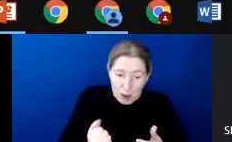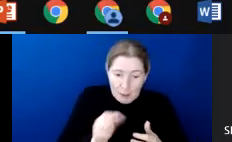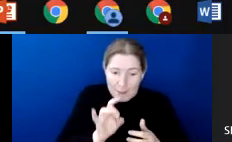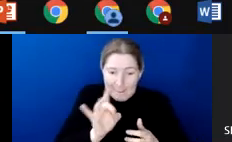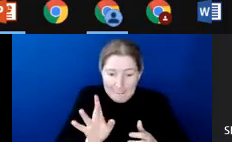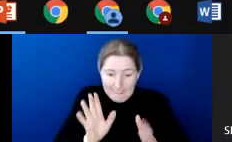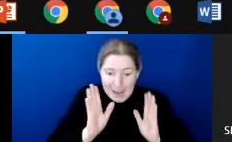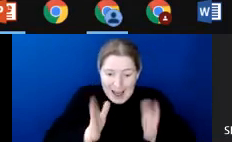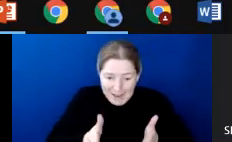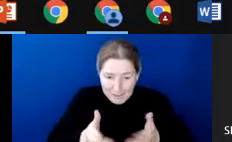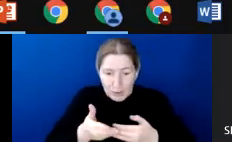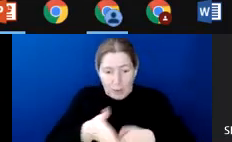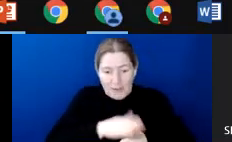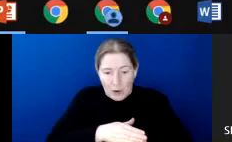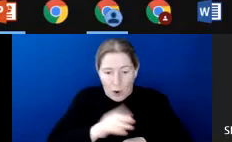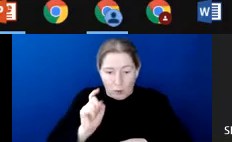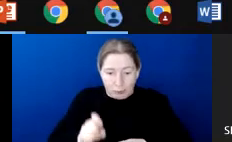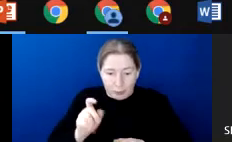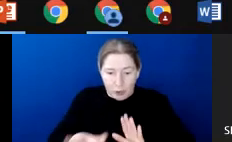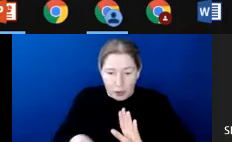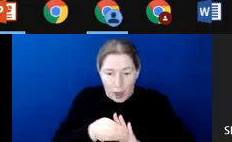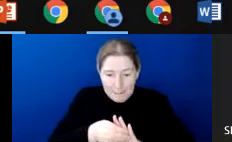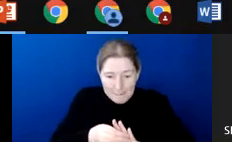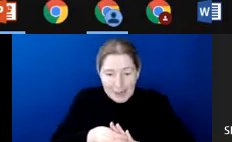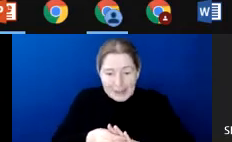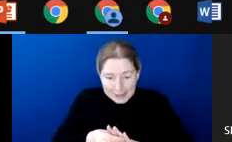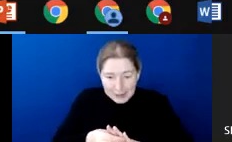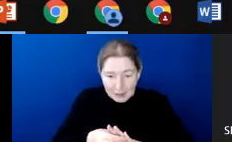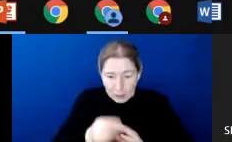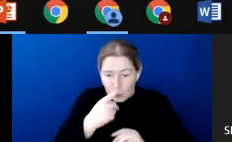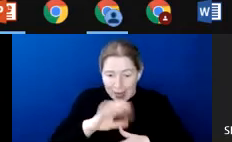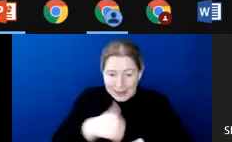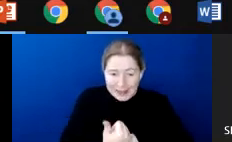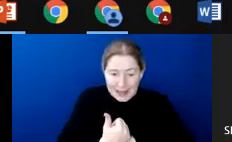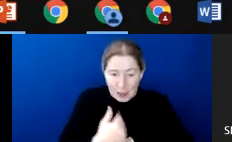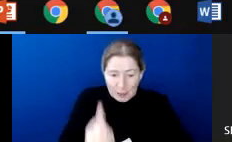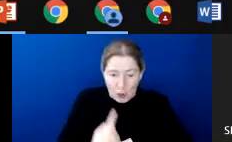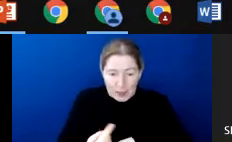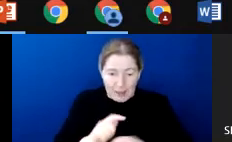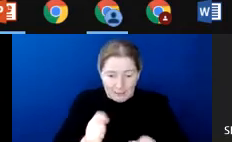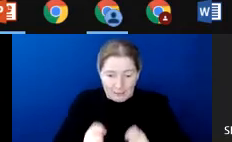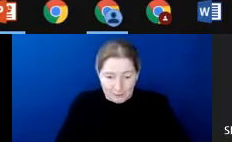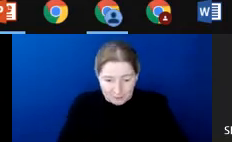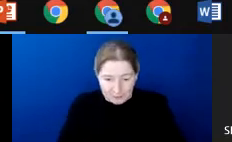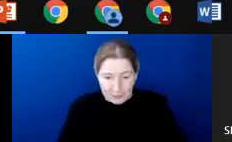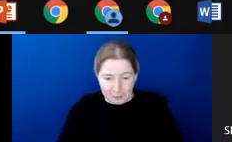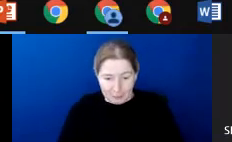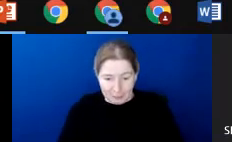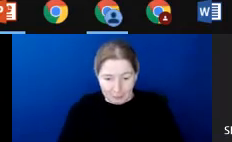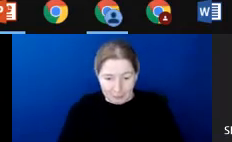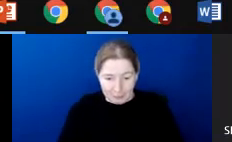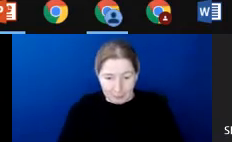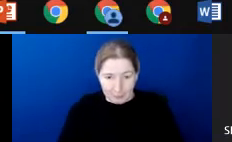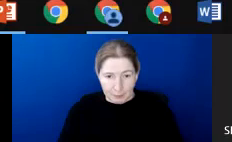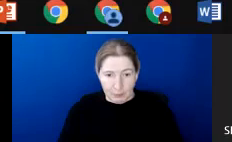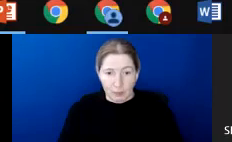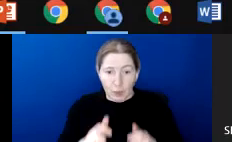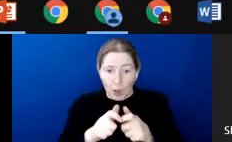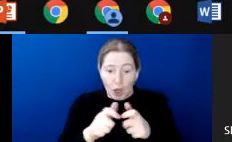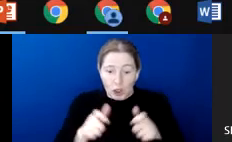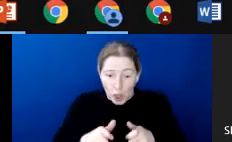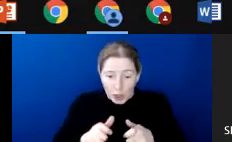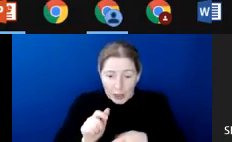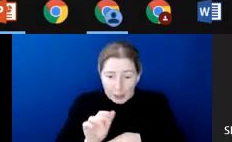to fill in before they can submit the documents. The document date would always set